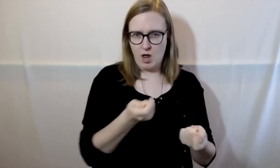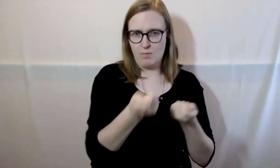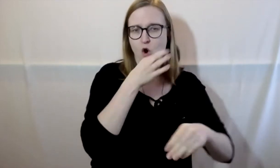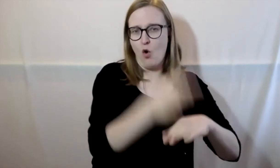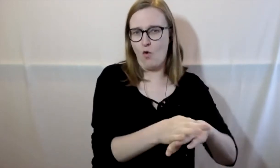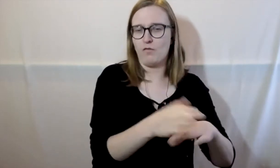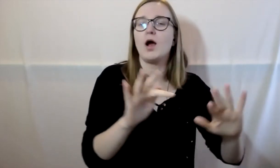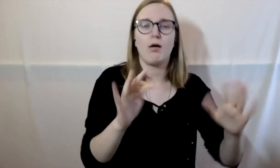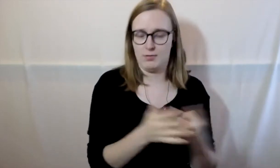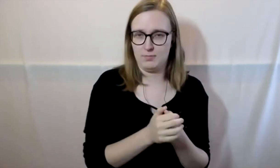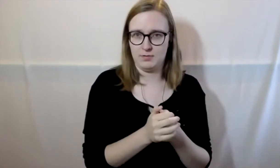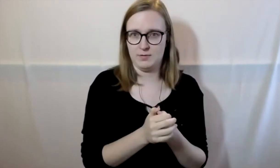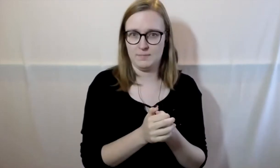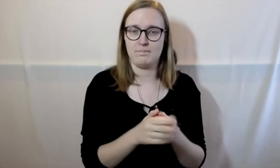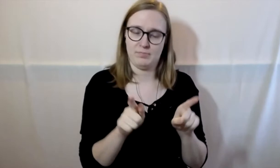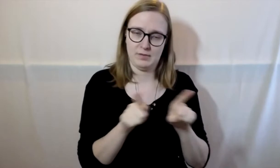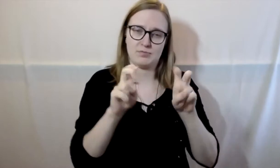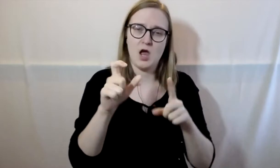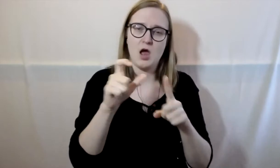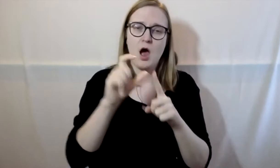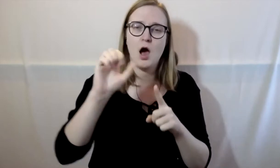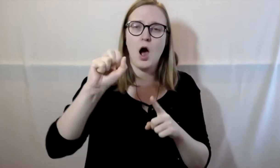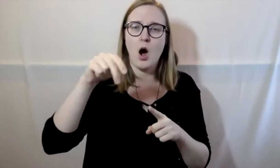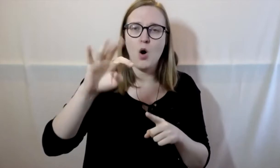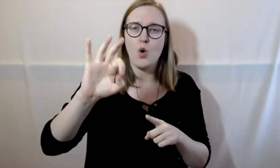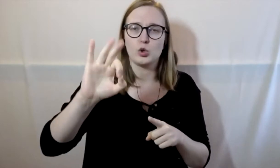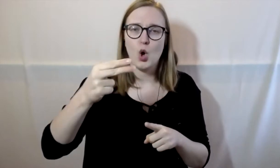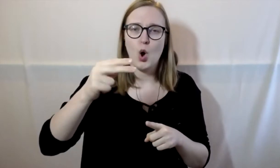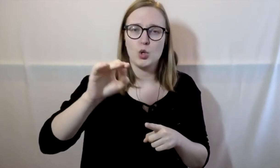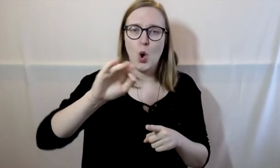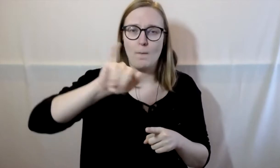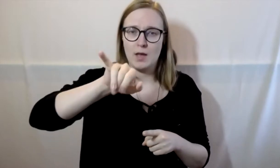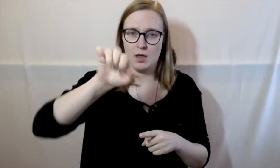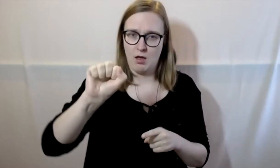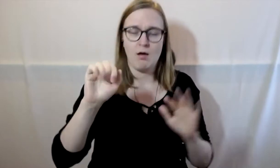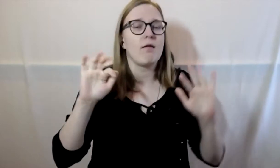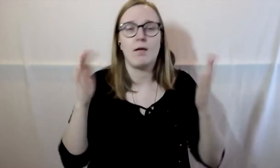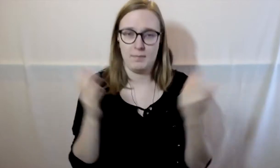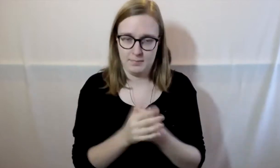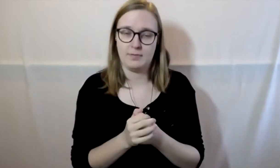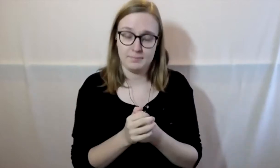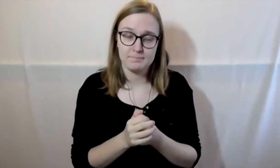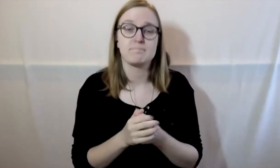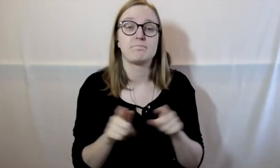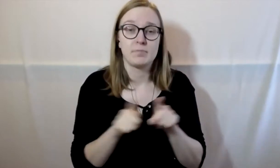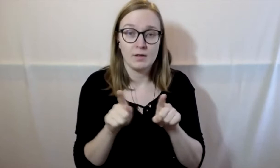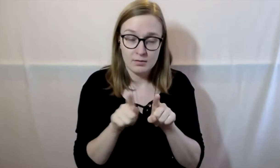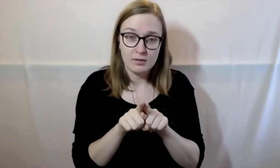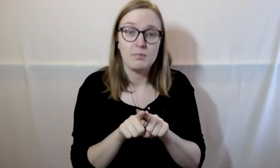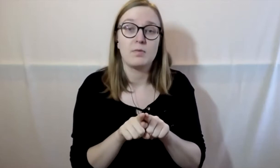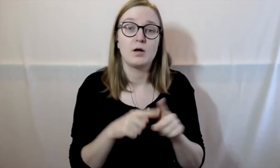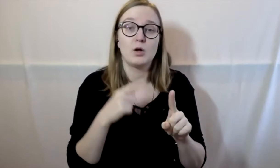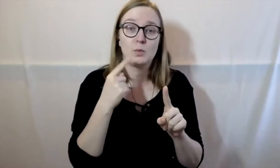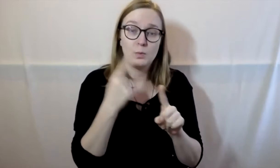out that this ability, these characteristics we need in all levels. The autonomy in